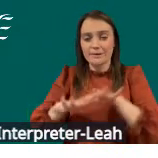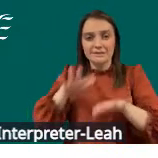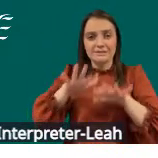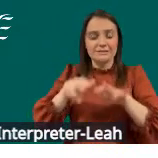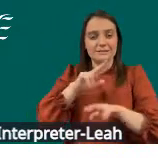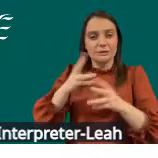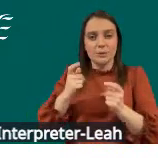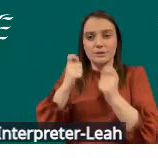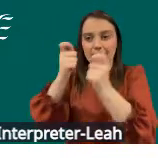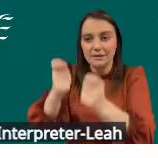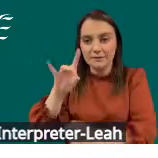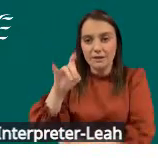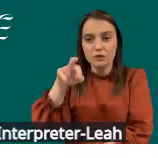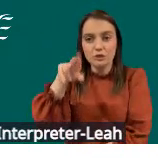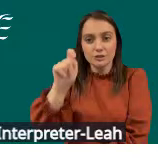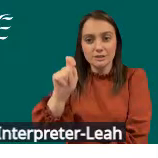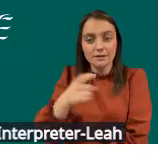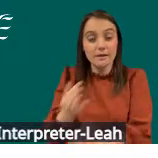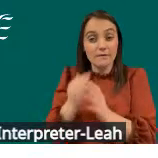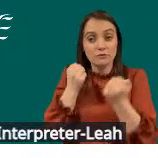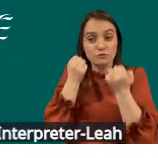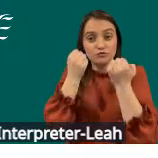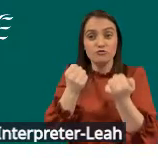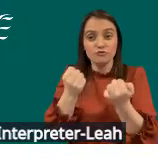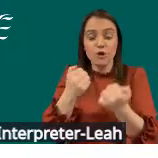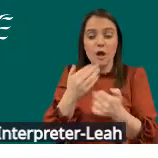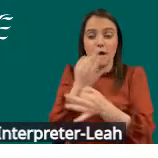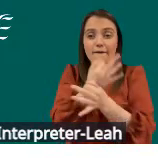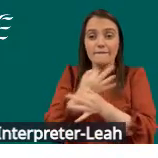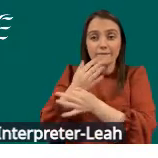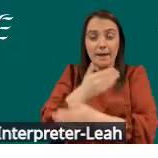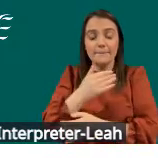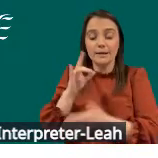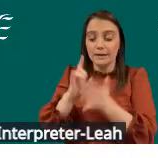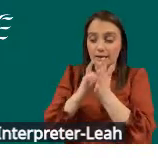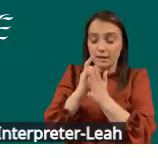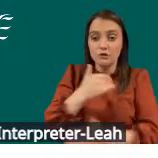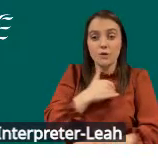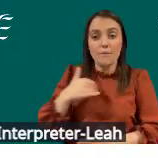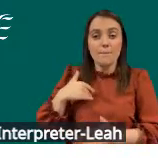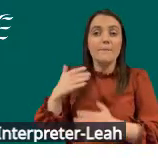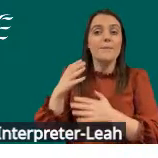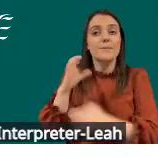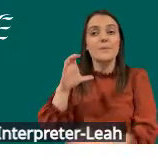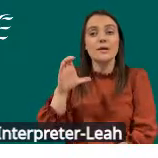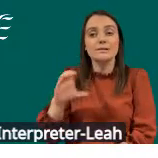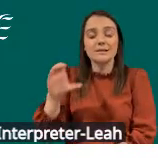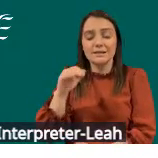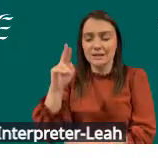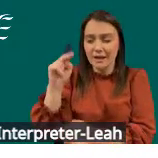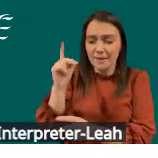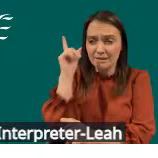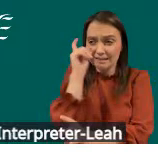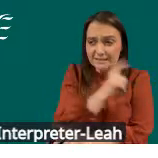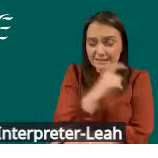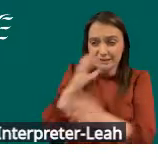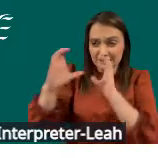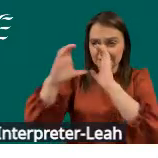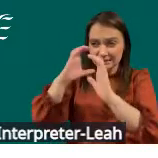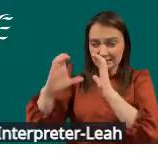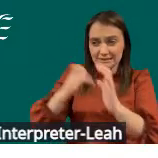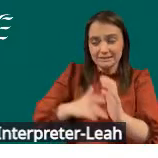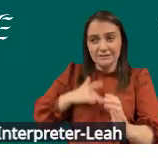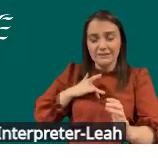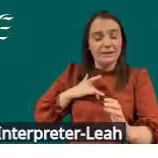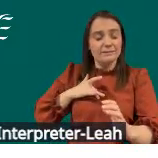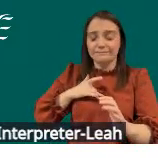it. And certainly if you have very strong family history of breast cancer, sometimes it can make it into a very complex conversation that the GPs might feel, look, is best